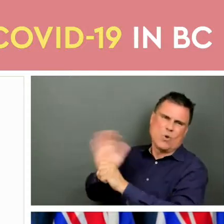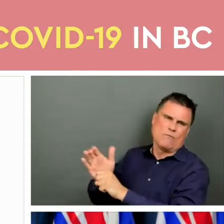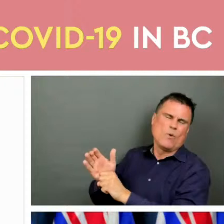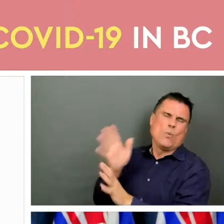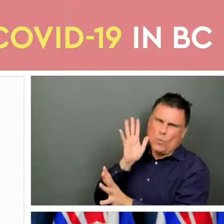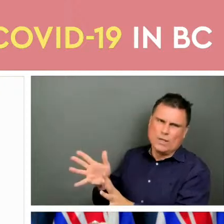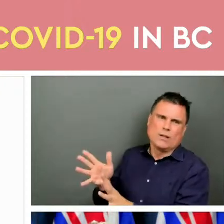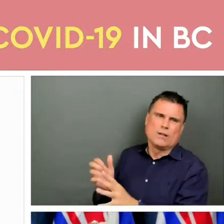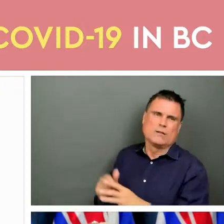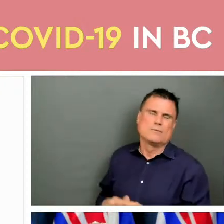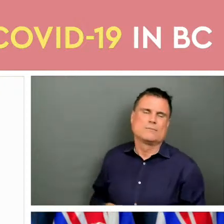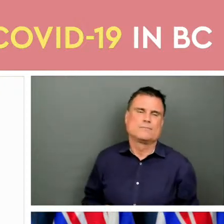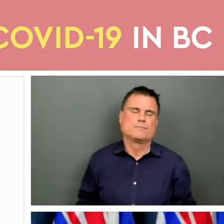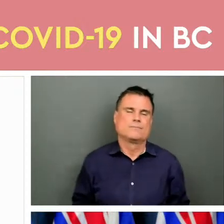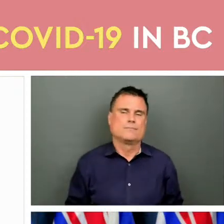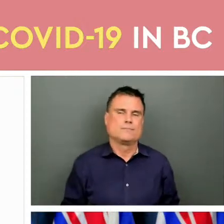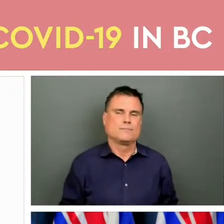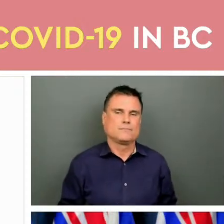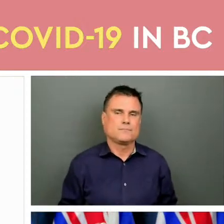occur.